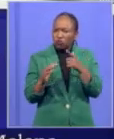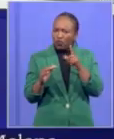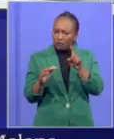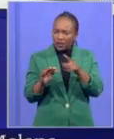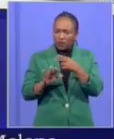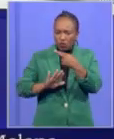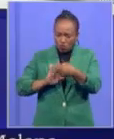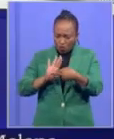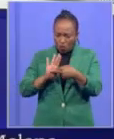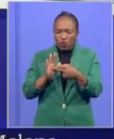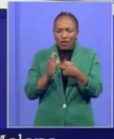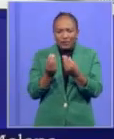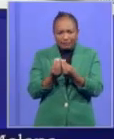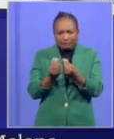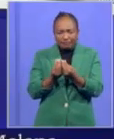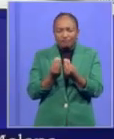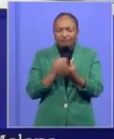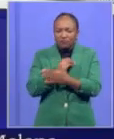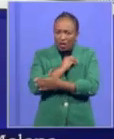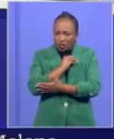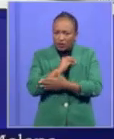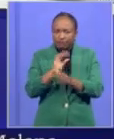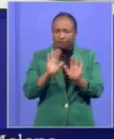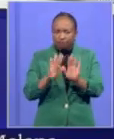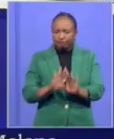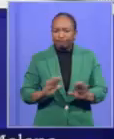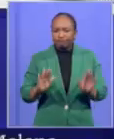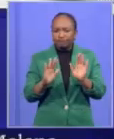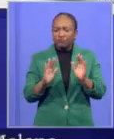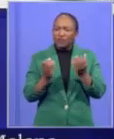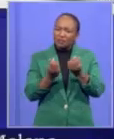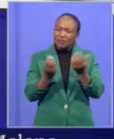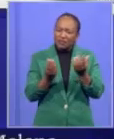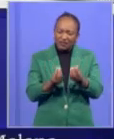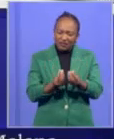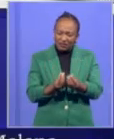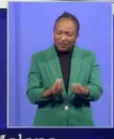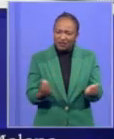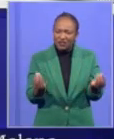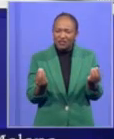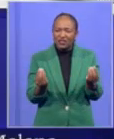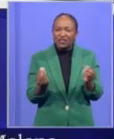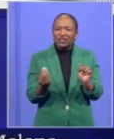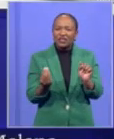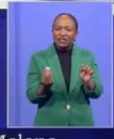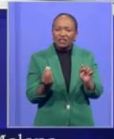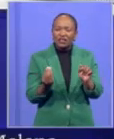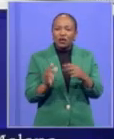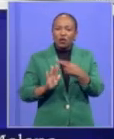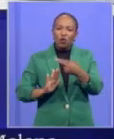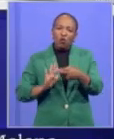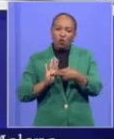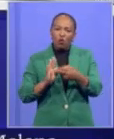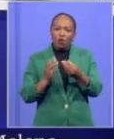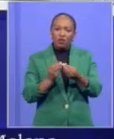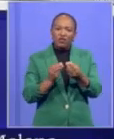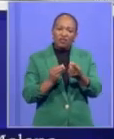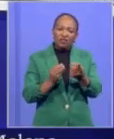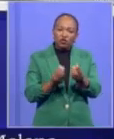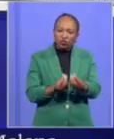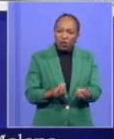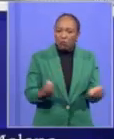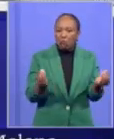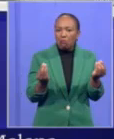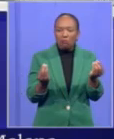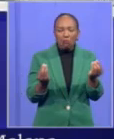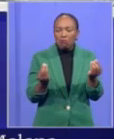rileng mo setšhabeng ya ka ntlha gore re beletse gore bana ba le bantsi karolo ya bona e ba e tshamekang le batsadi ga se karolo e leng gore motho a ka